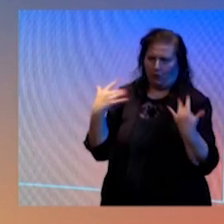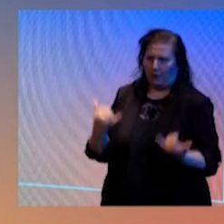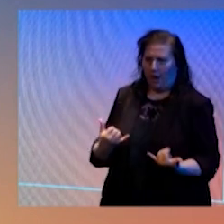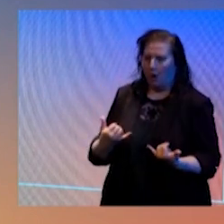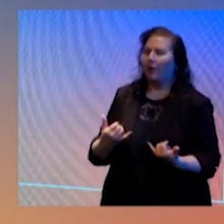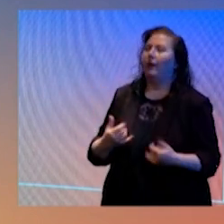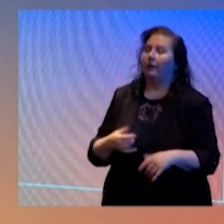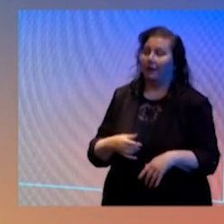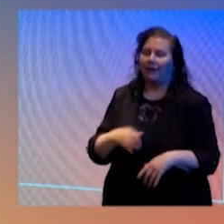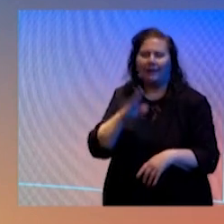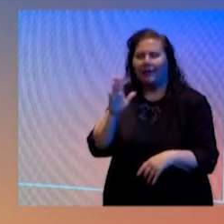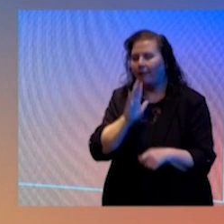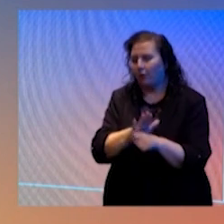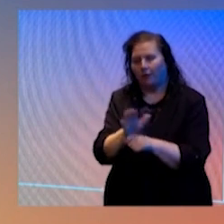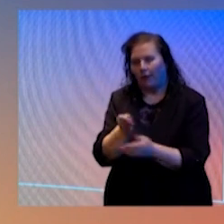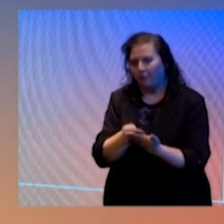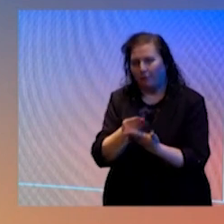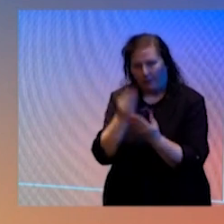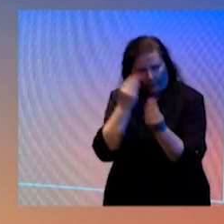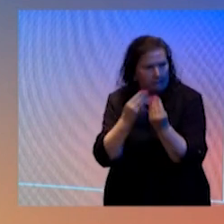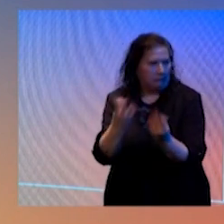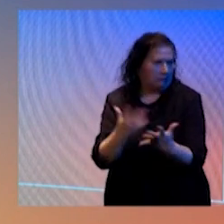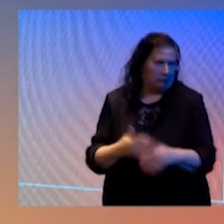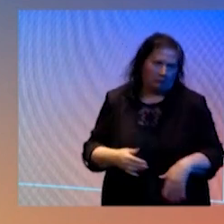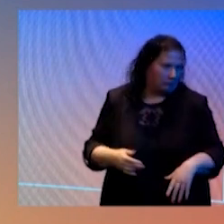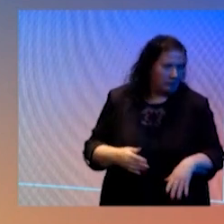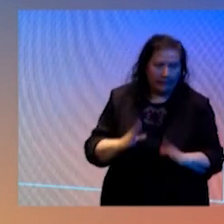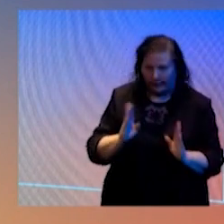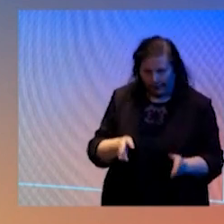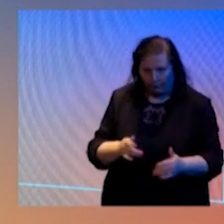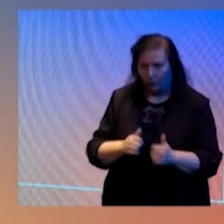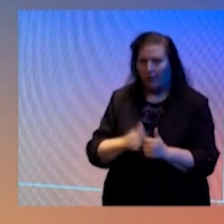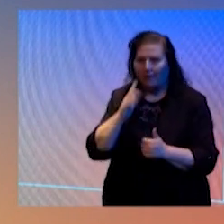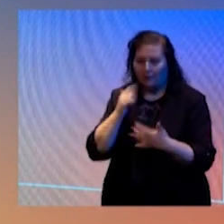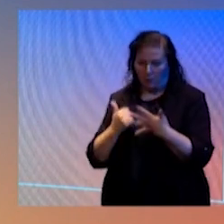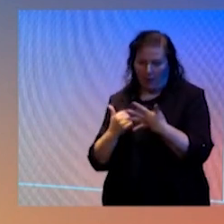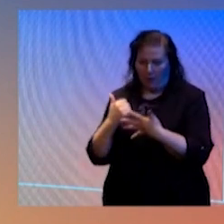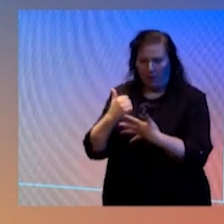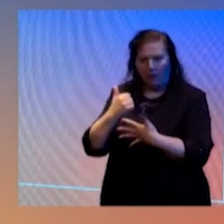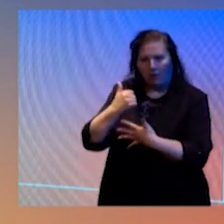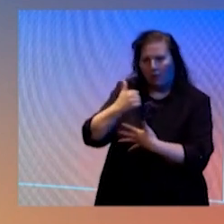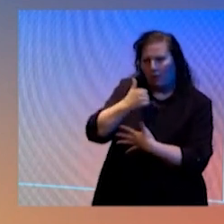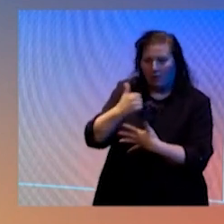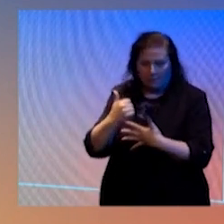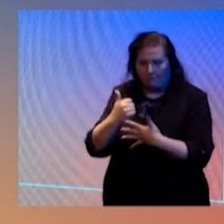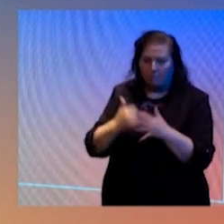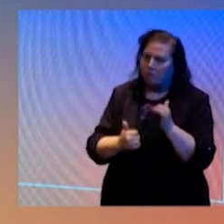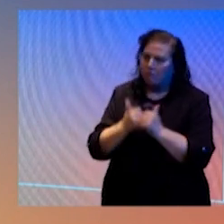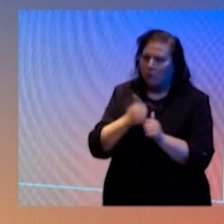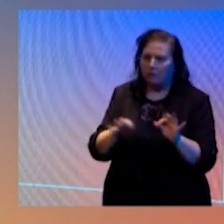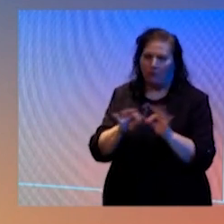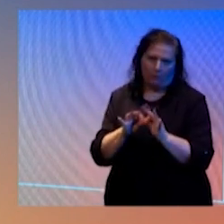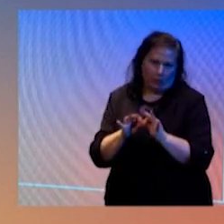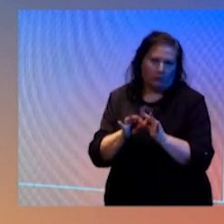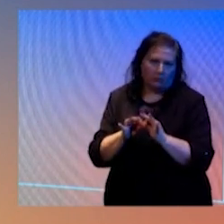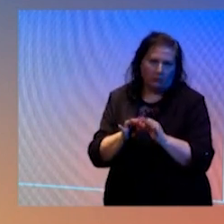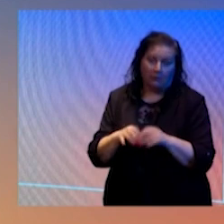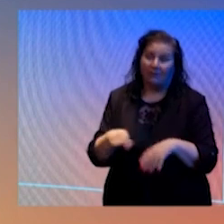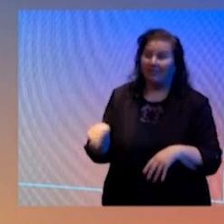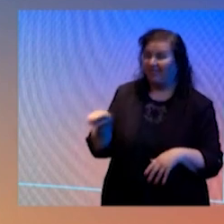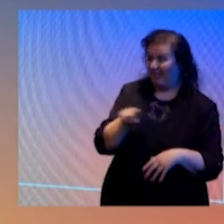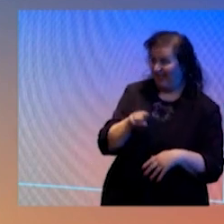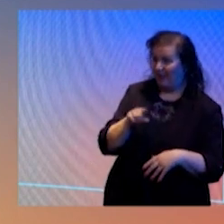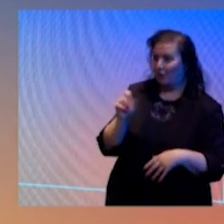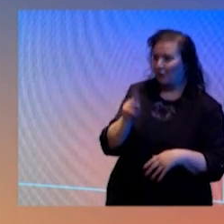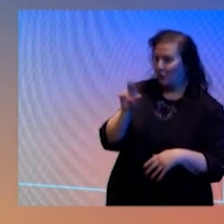You'll never have enough money, let me just tell you that. That's why you have to prioritize what really matters. And SUNY